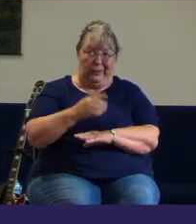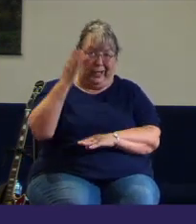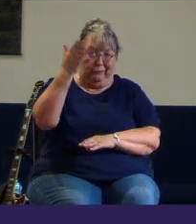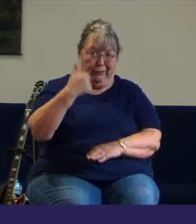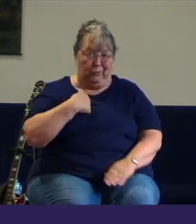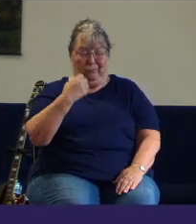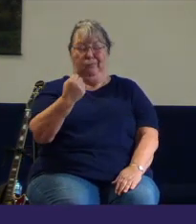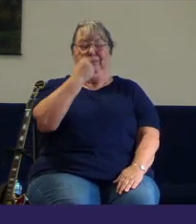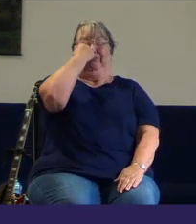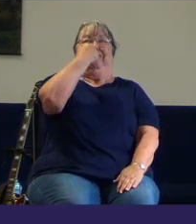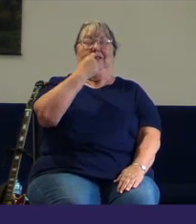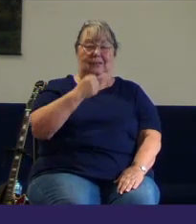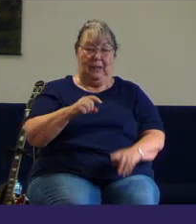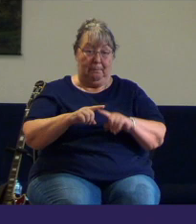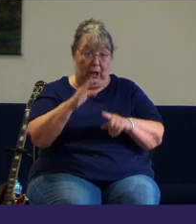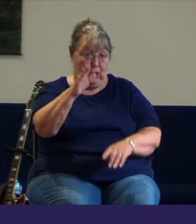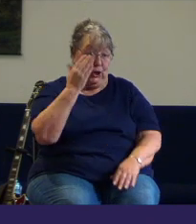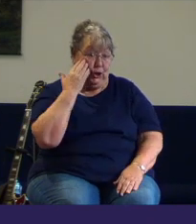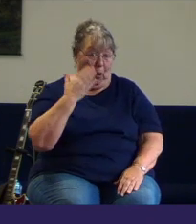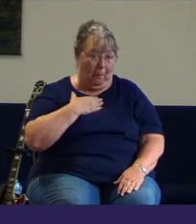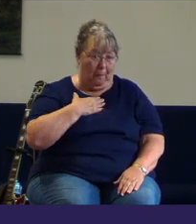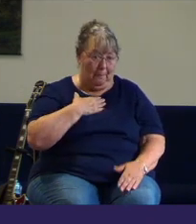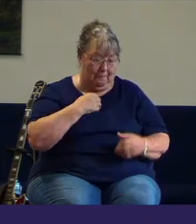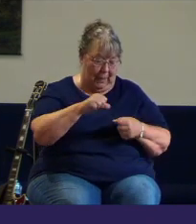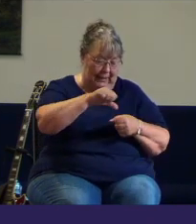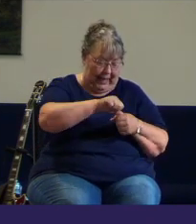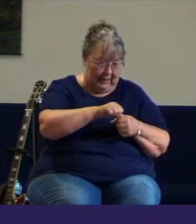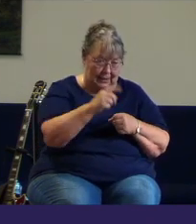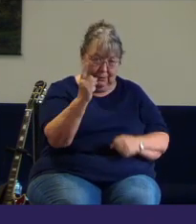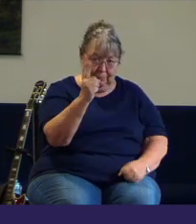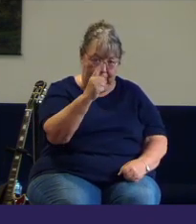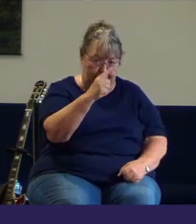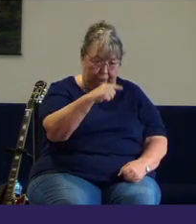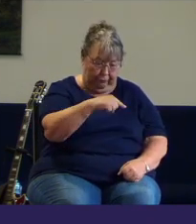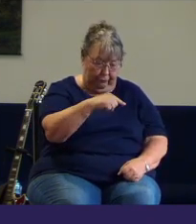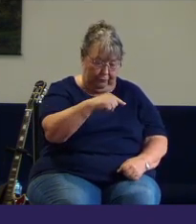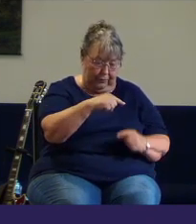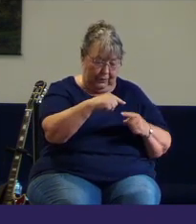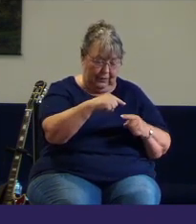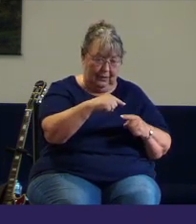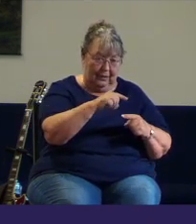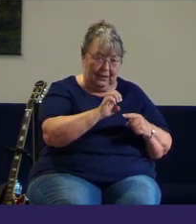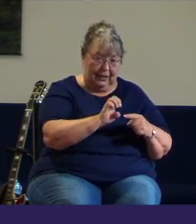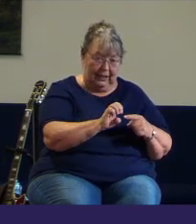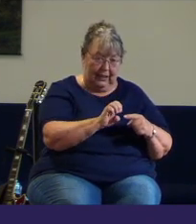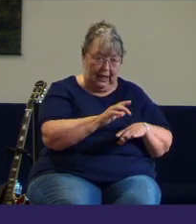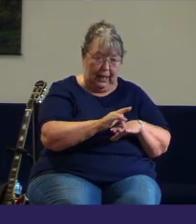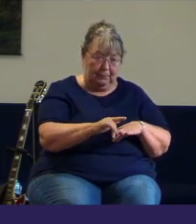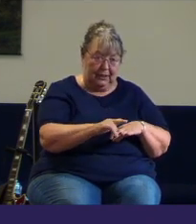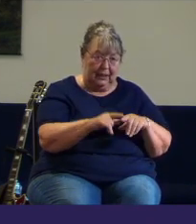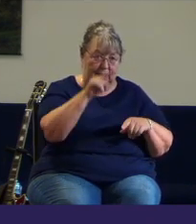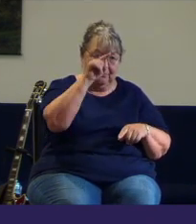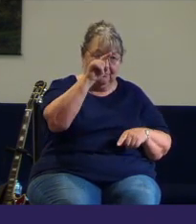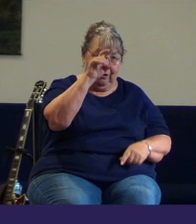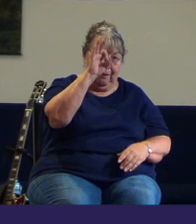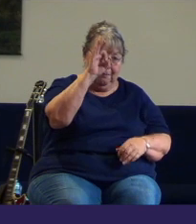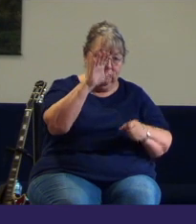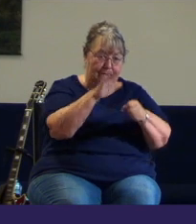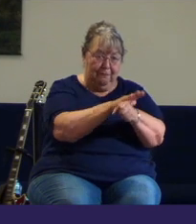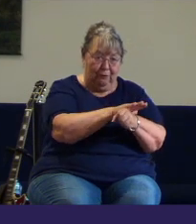watch, and it's on E. It's almost there. It's a little above the line. I think I can make it another 10 miles before I got to go get gas.